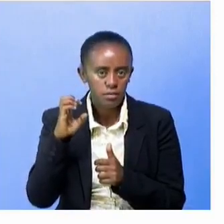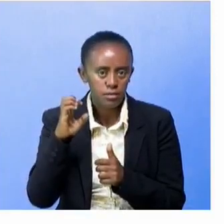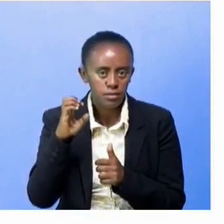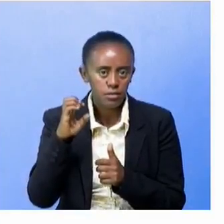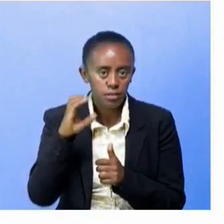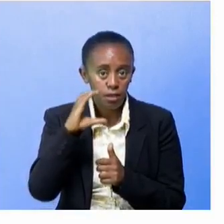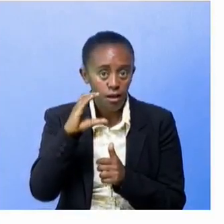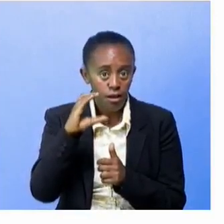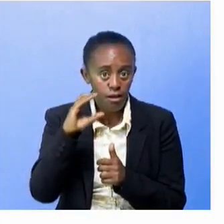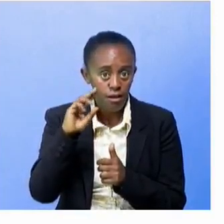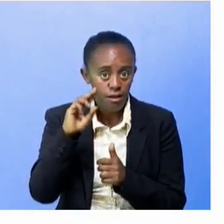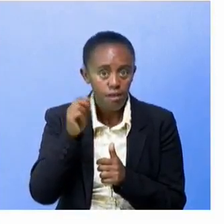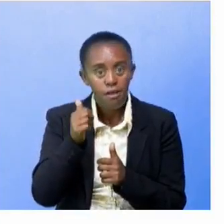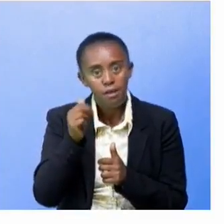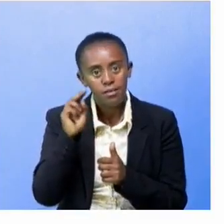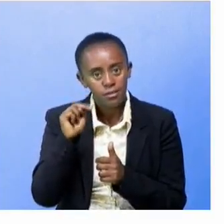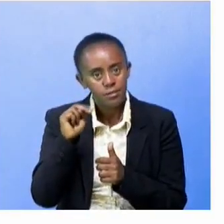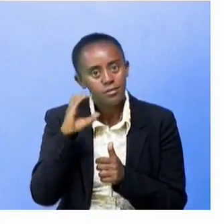Causes